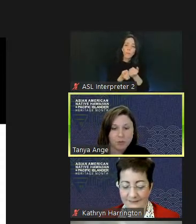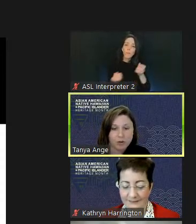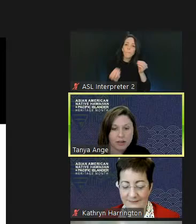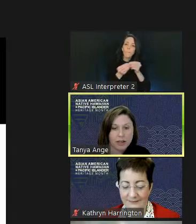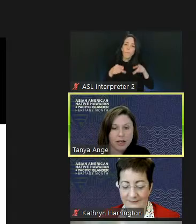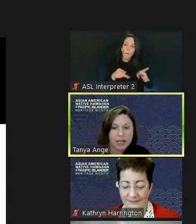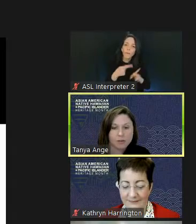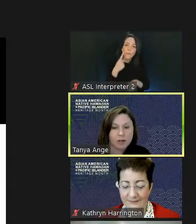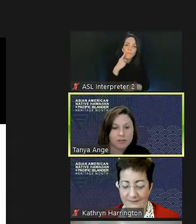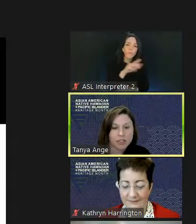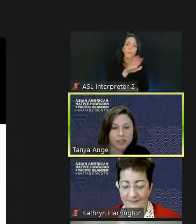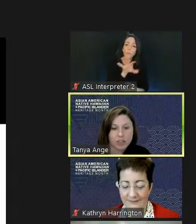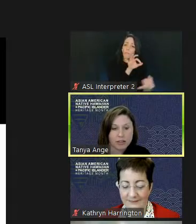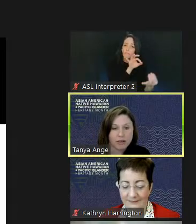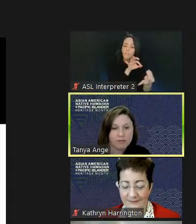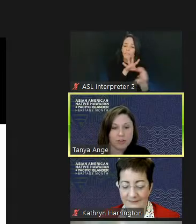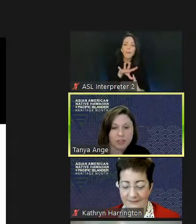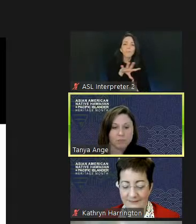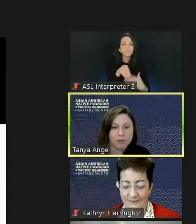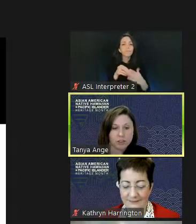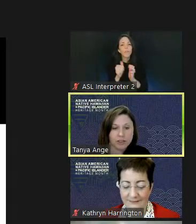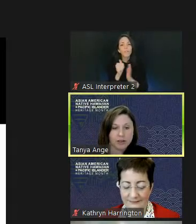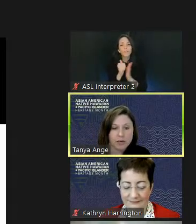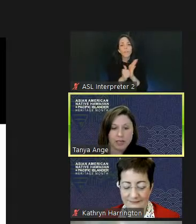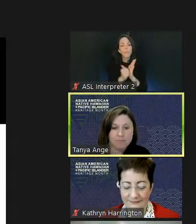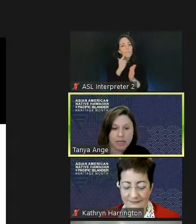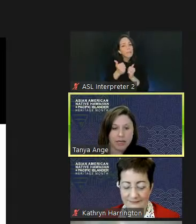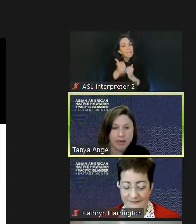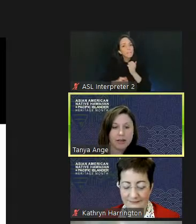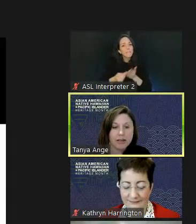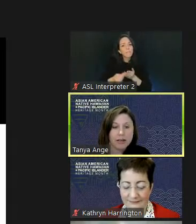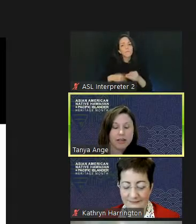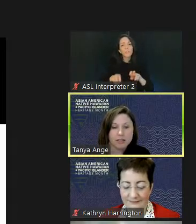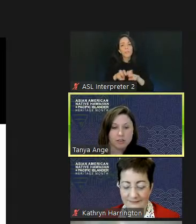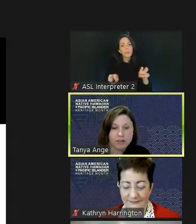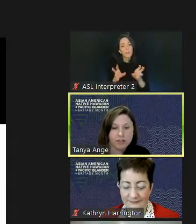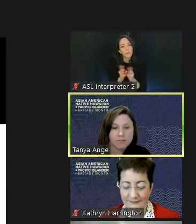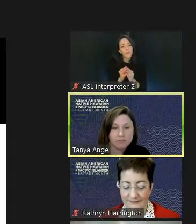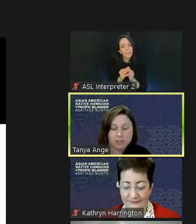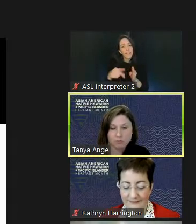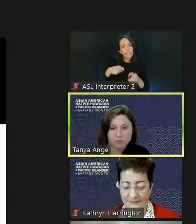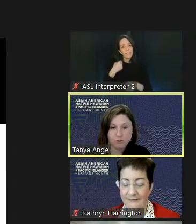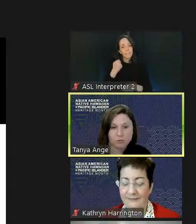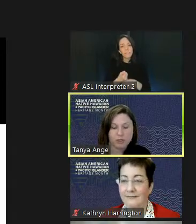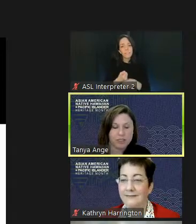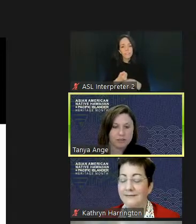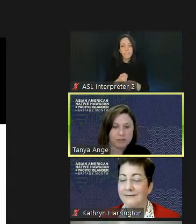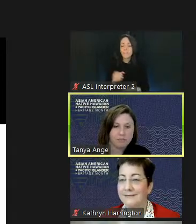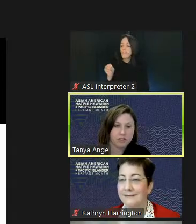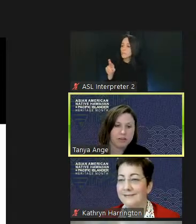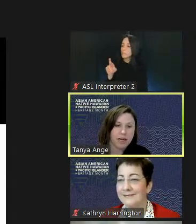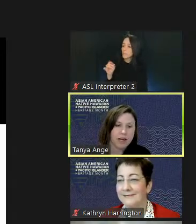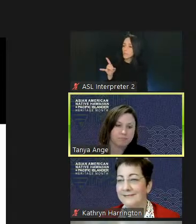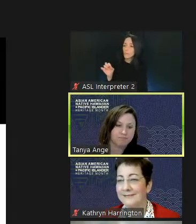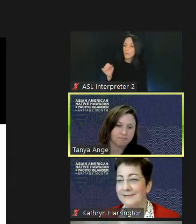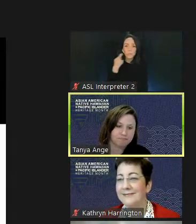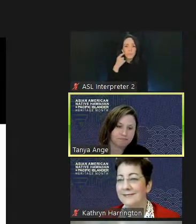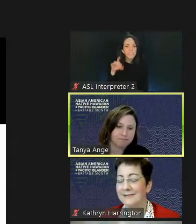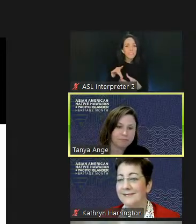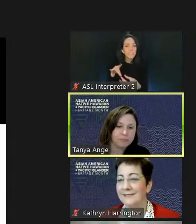community input as part of the agenda for each budget committee meeting this year. Mr. Rhodes previously mentioned